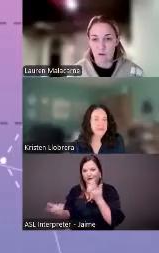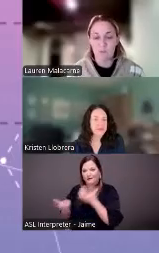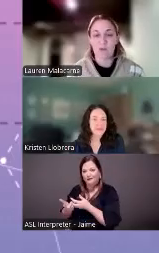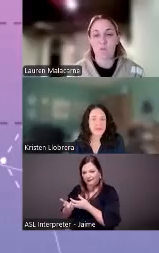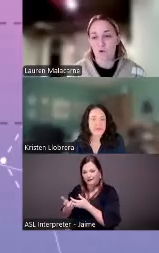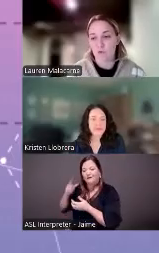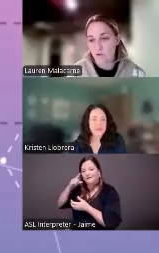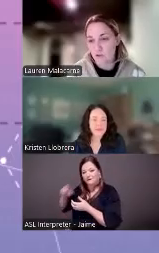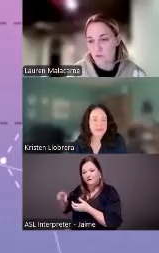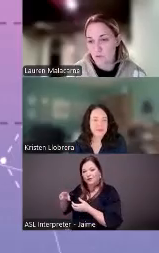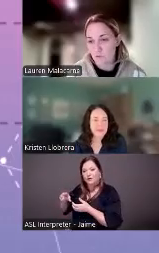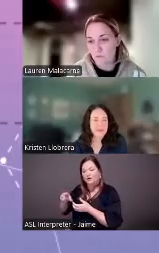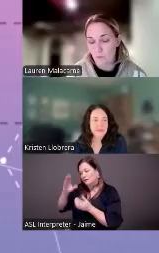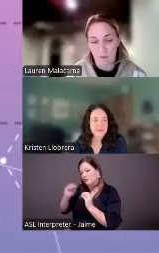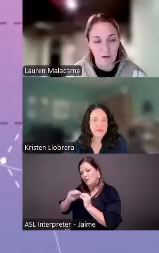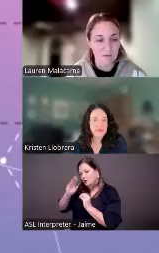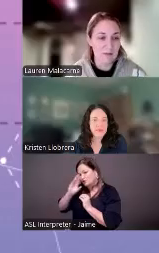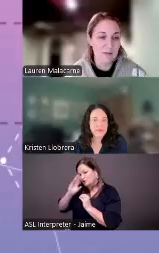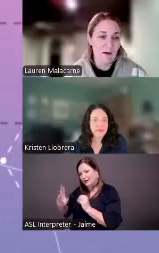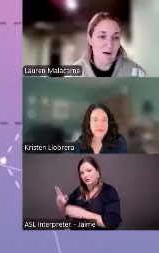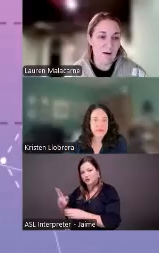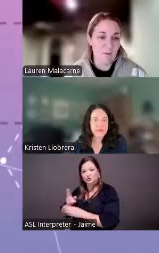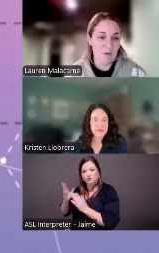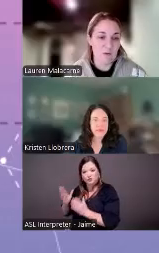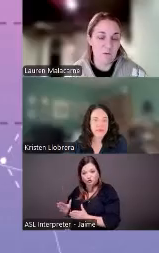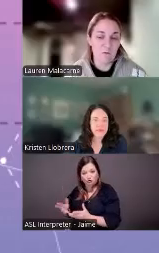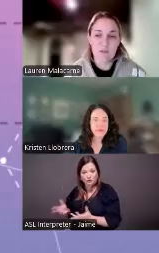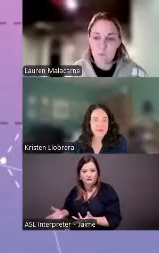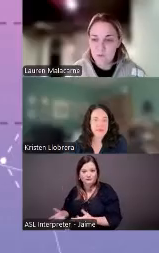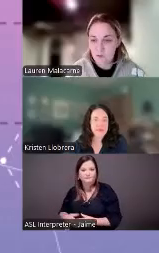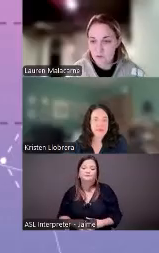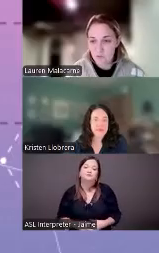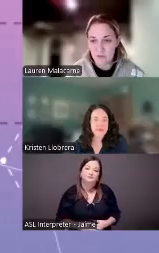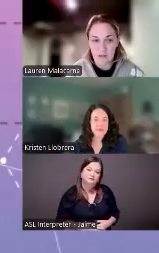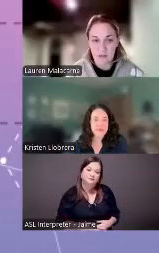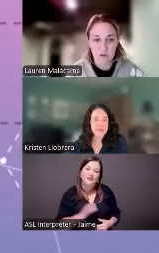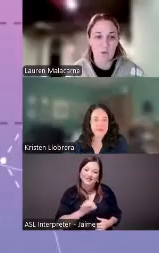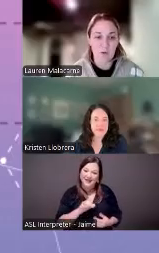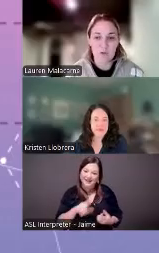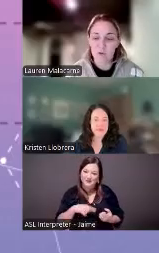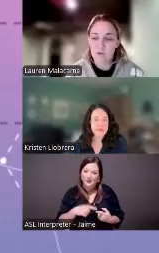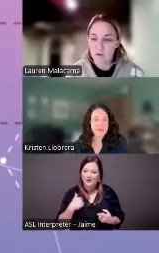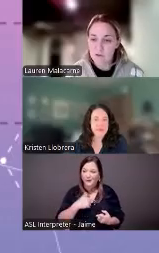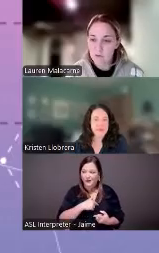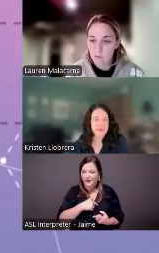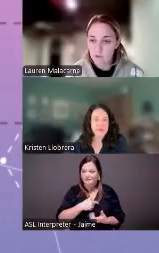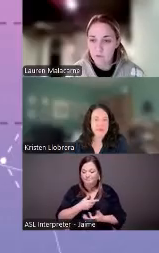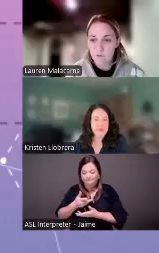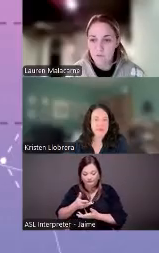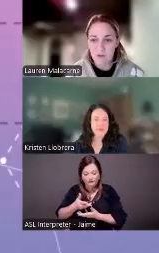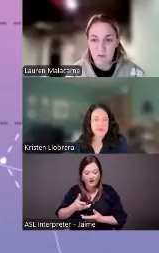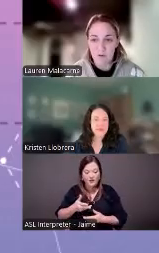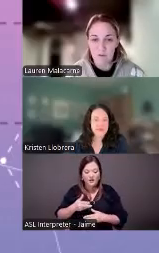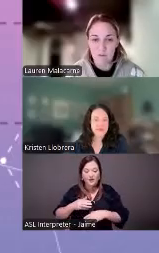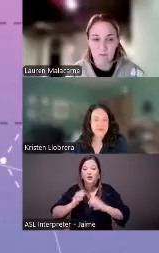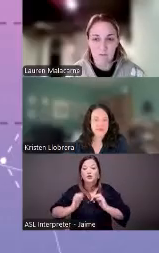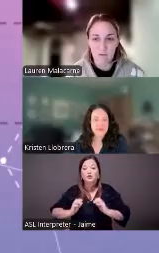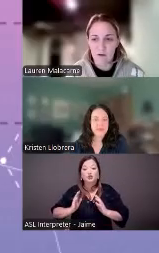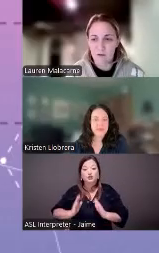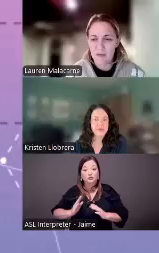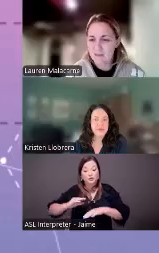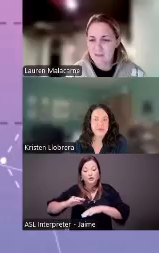to be in a more direct to user format. And so that's when we started to engage our consumer advisory board, which was made up